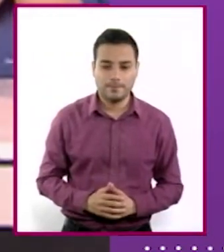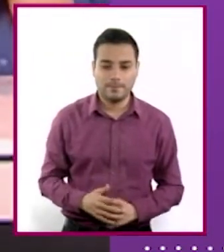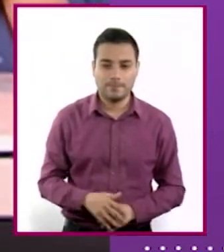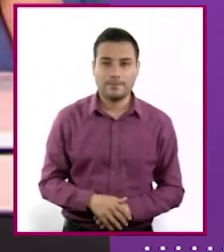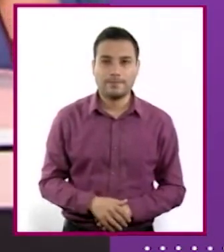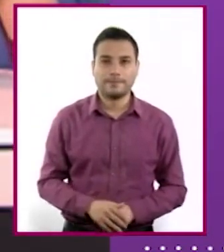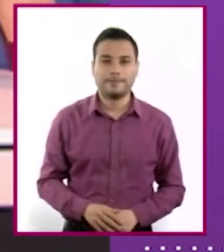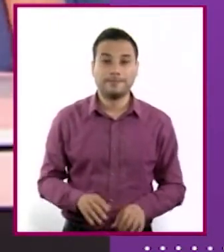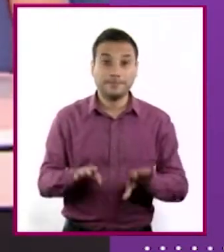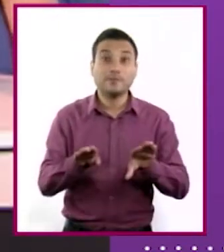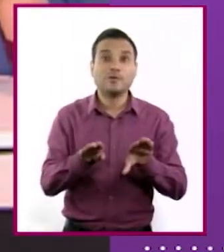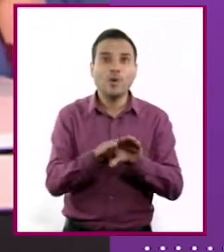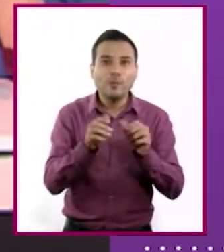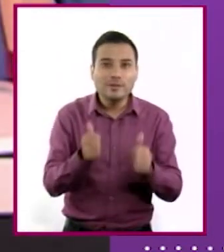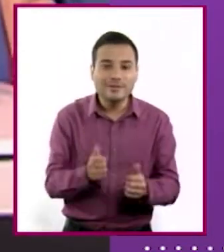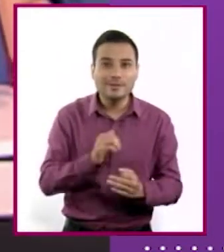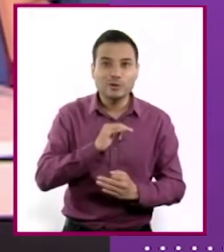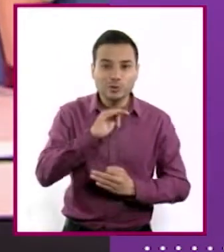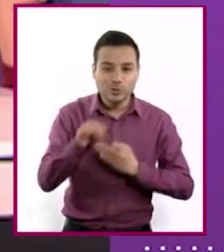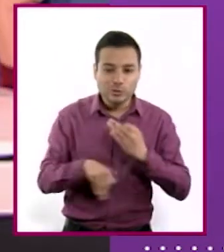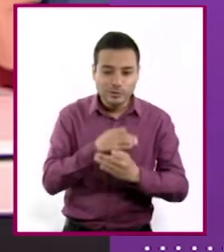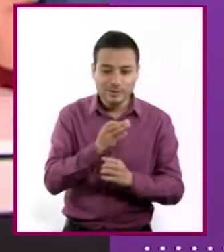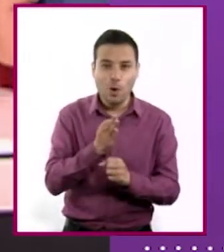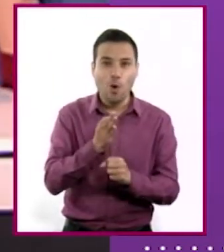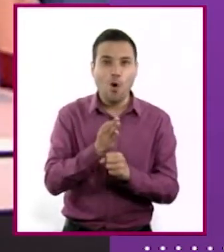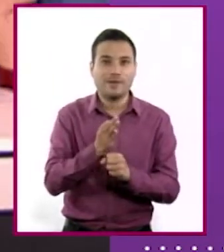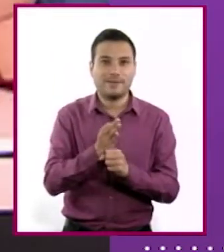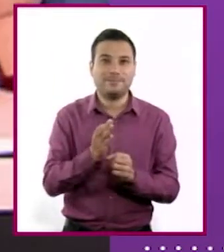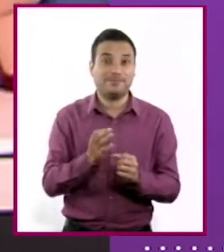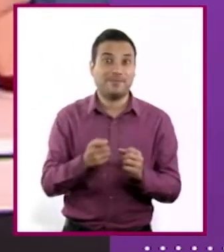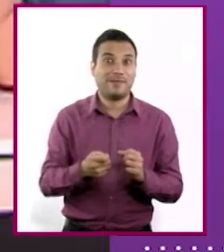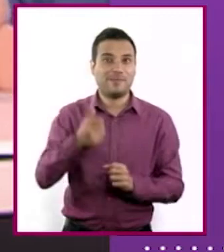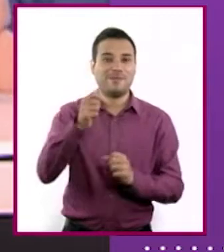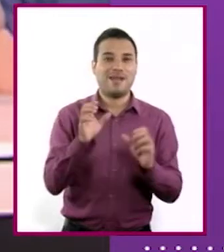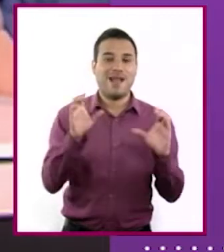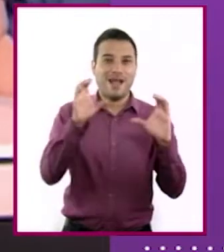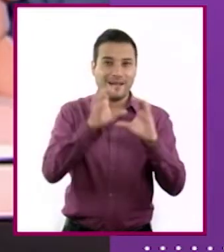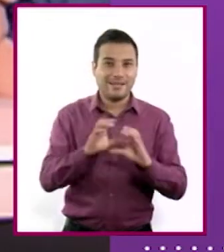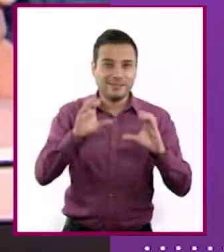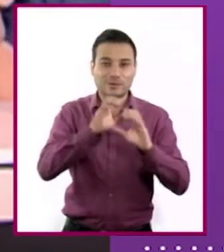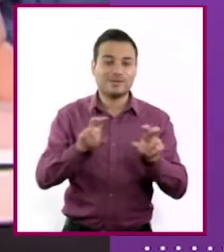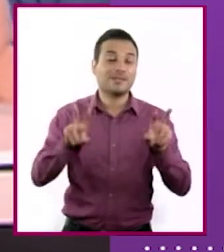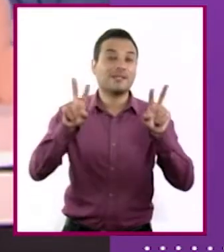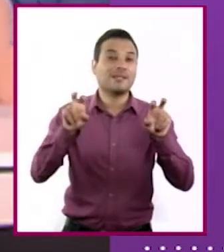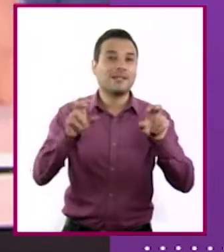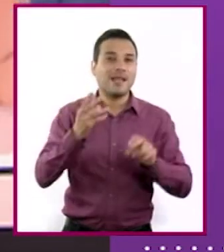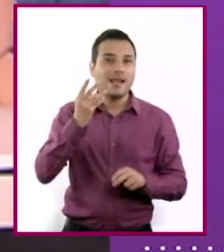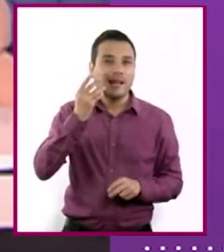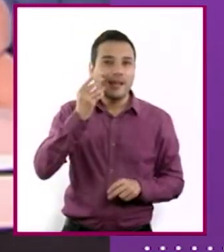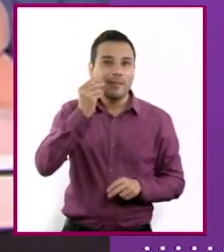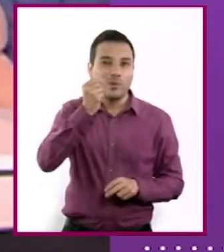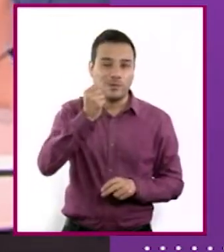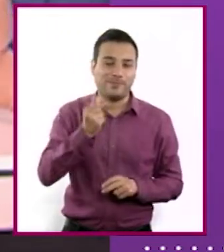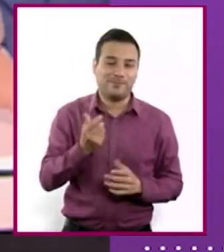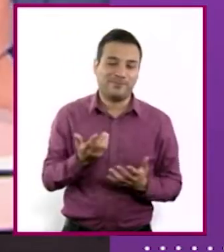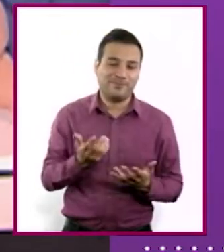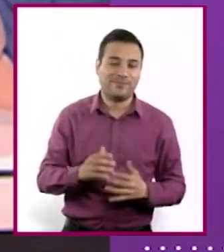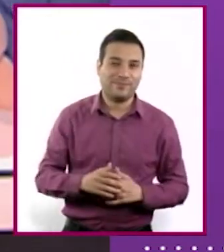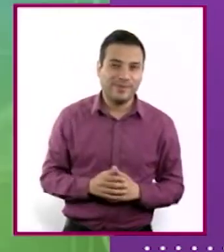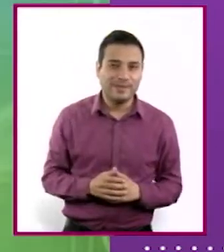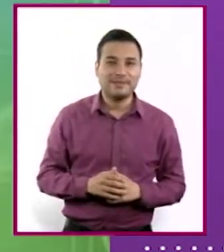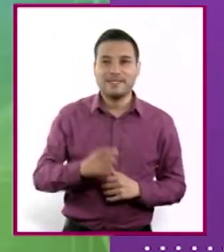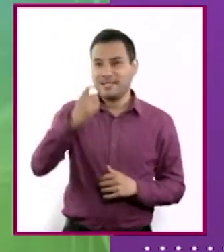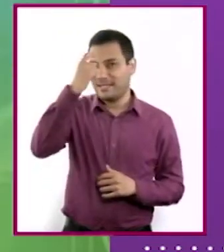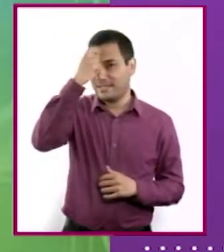How are you today, rebels? We'll listen to our first song of the day, Limón Agrio. It was a piece by El Hijo de